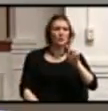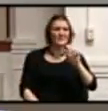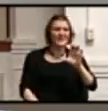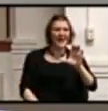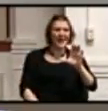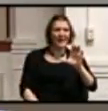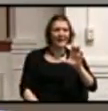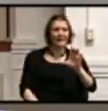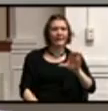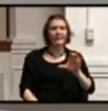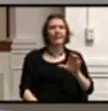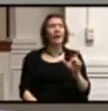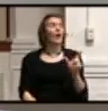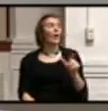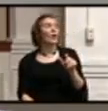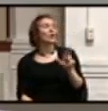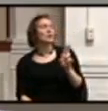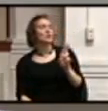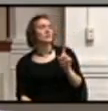and VCDP? That's